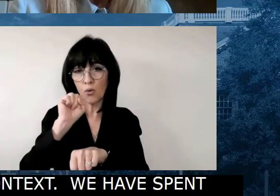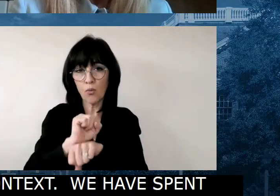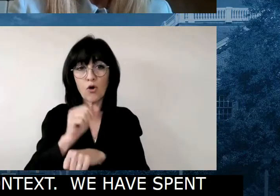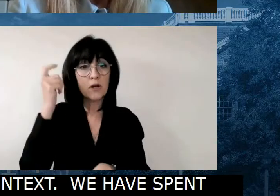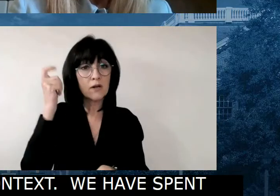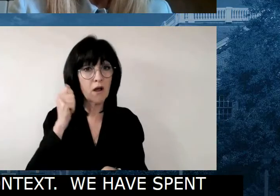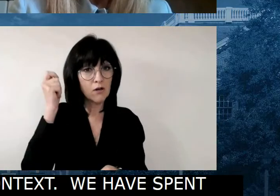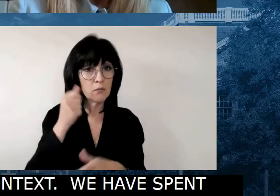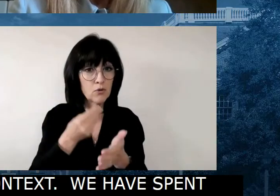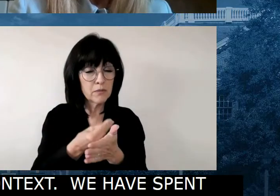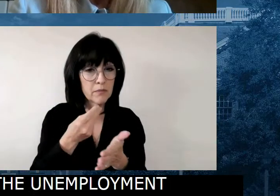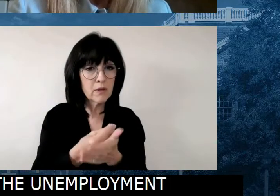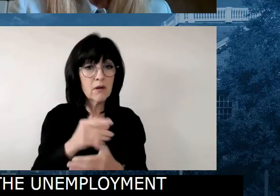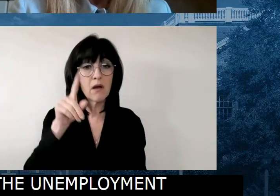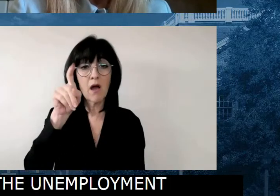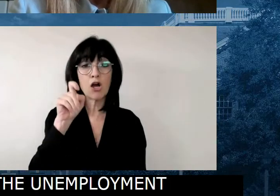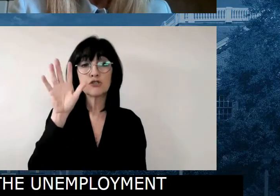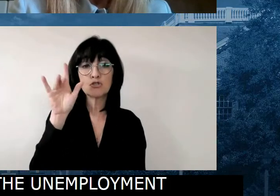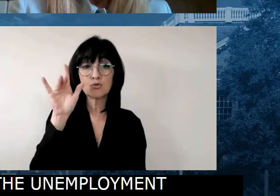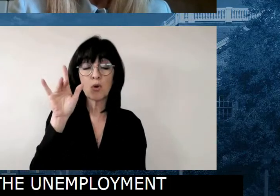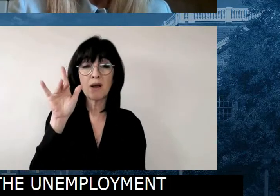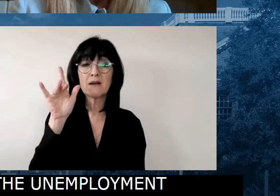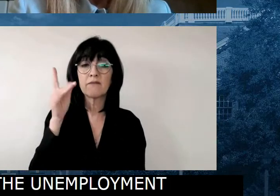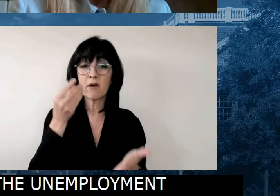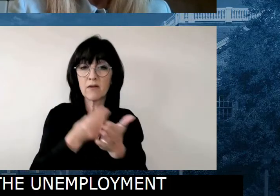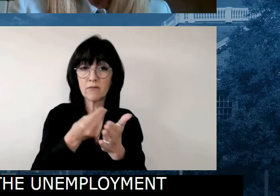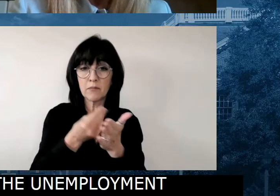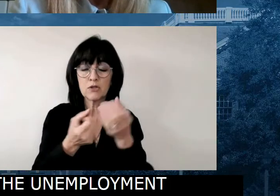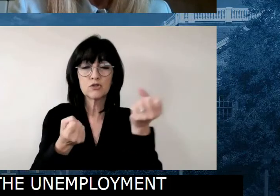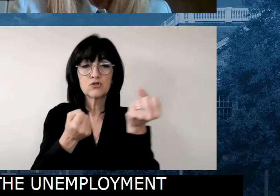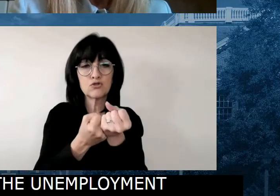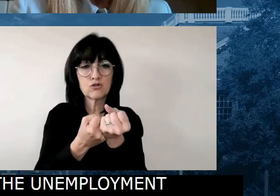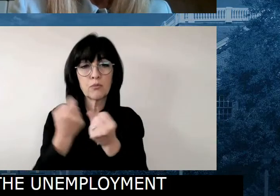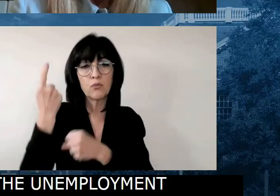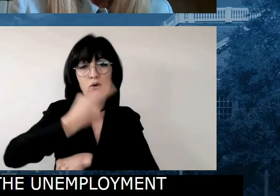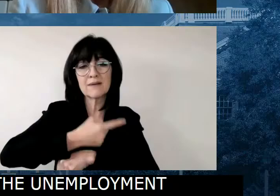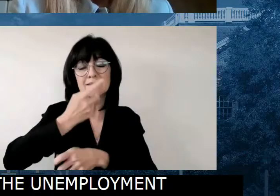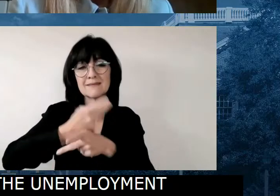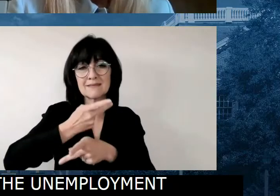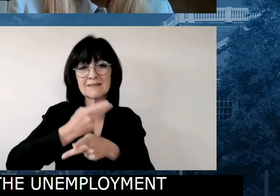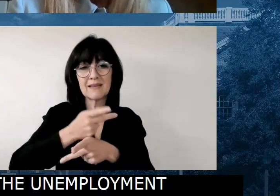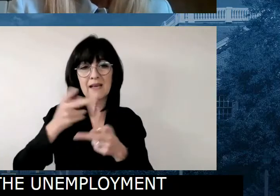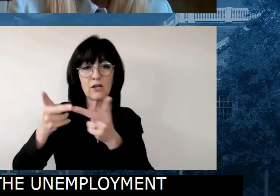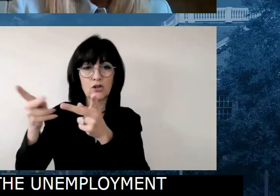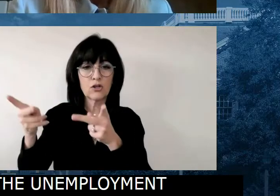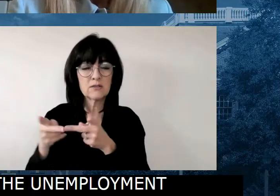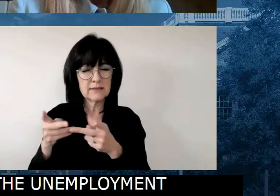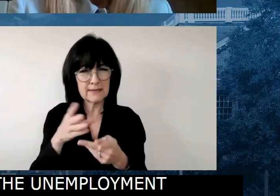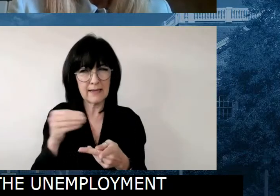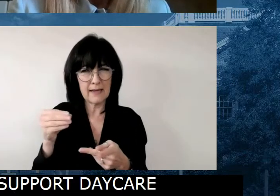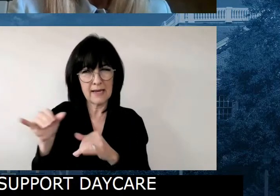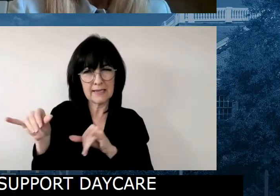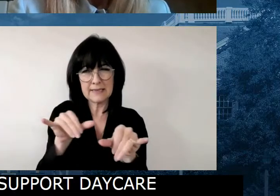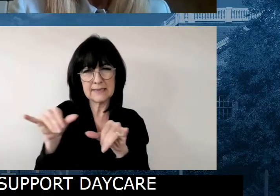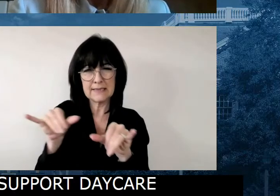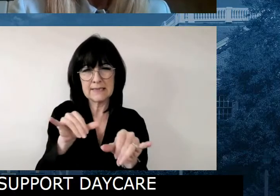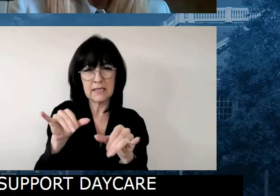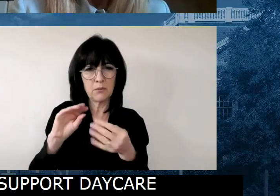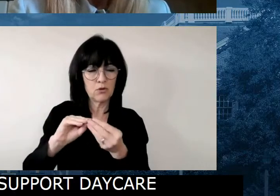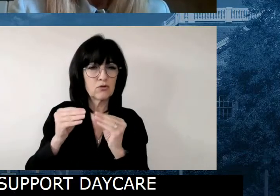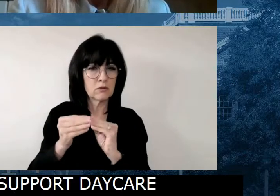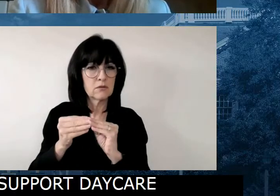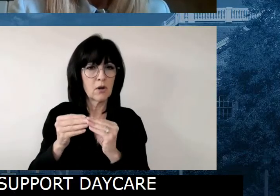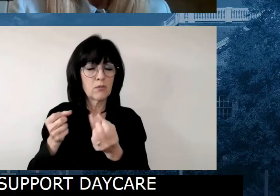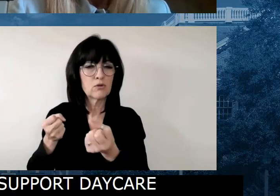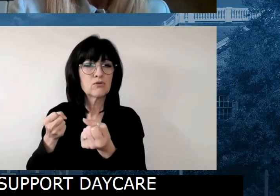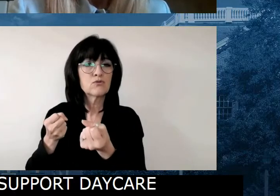million to support daycare facilities, and a similar amount, I believe, to support our hospitality